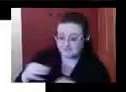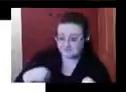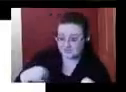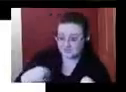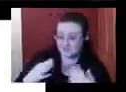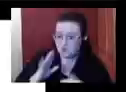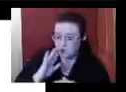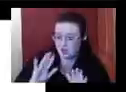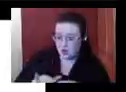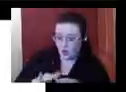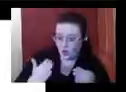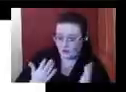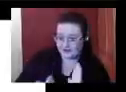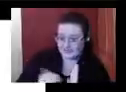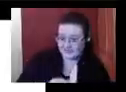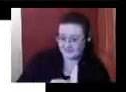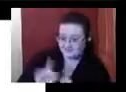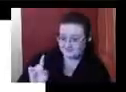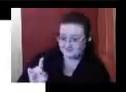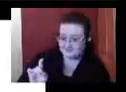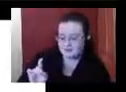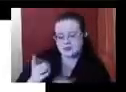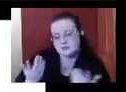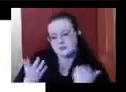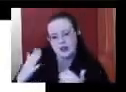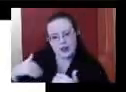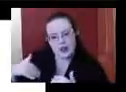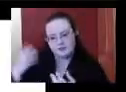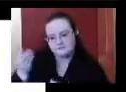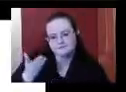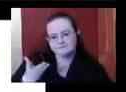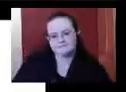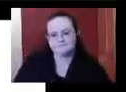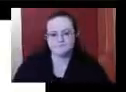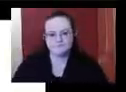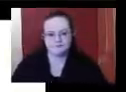to staff and students this year in Halton.